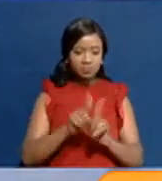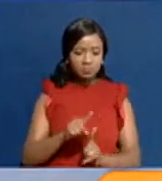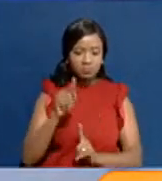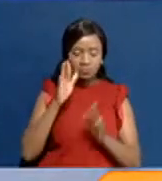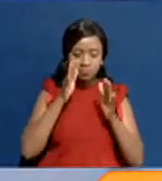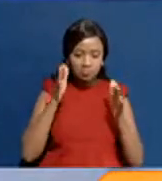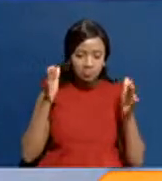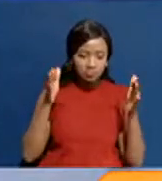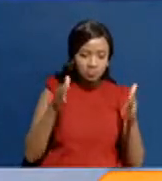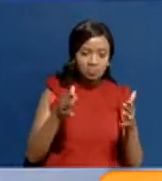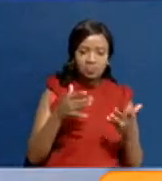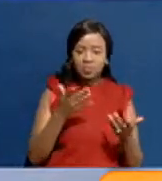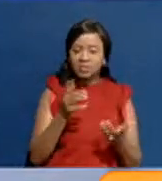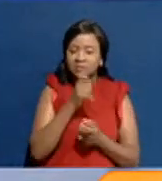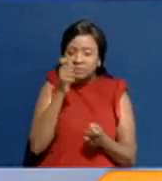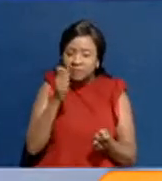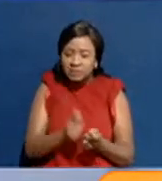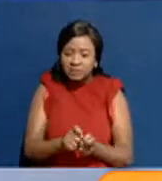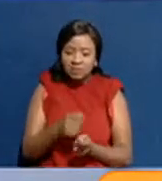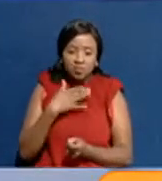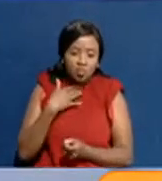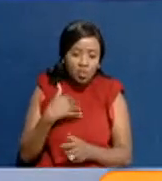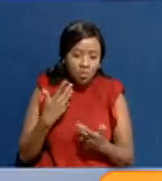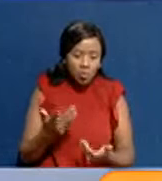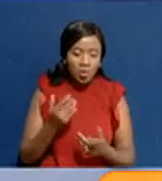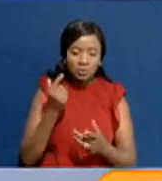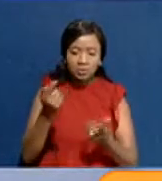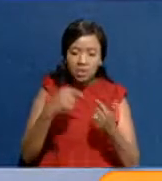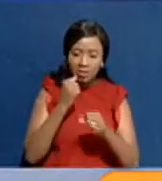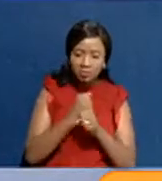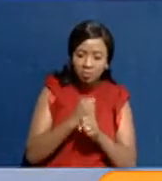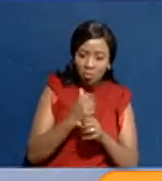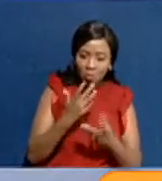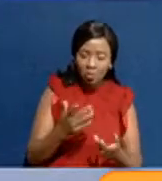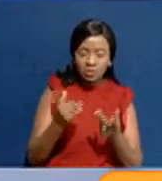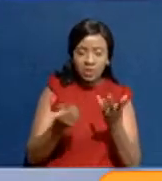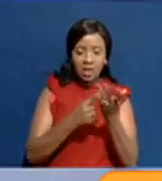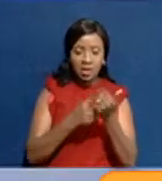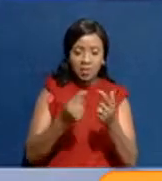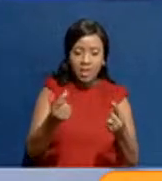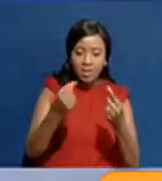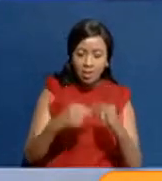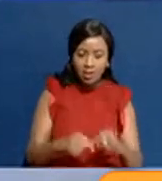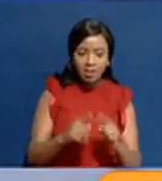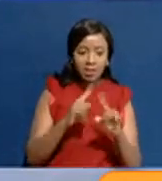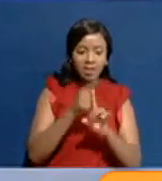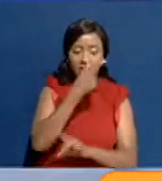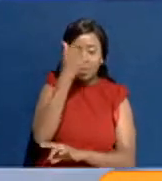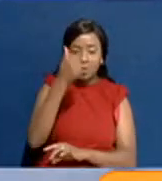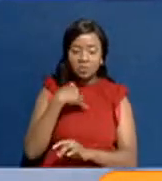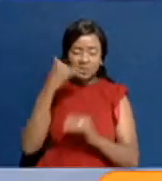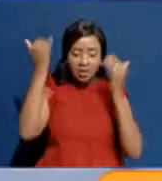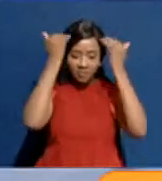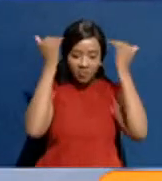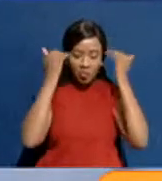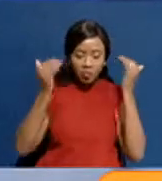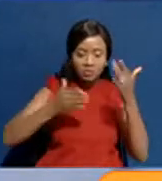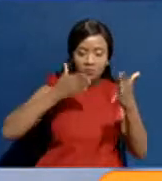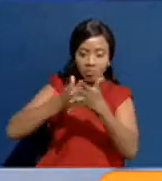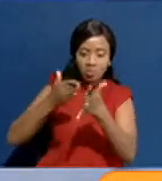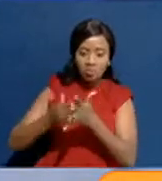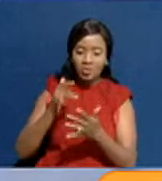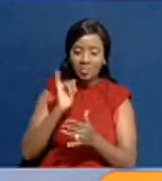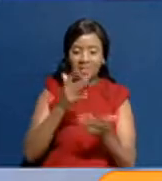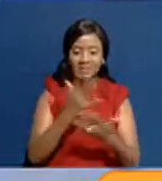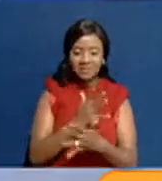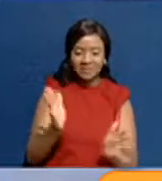committed on what exactly they're coming to do and how many were coming. But then because of court injunctions, that has never been concluded.